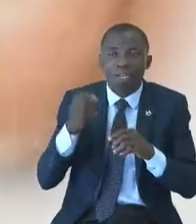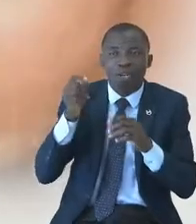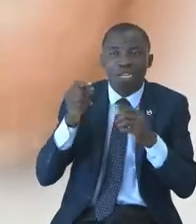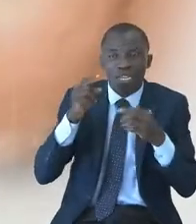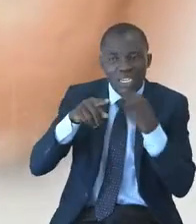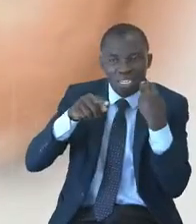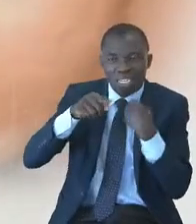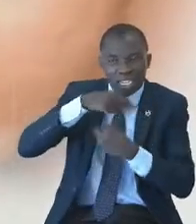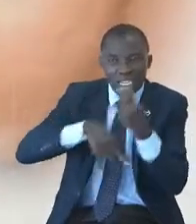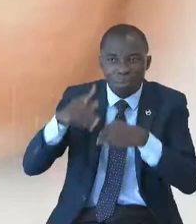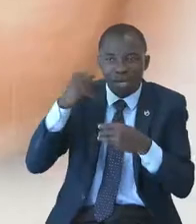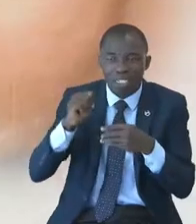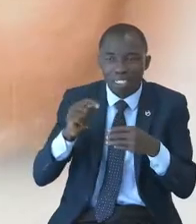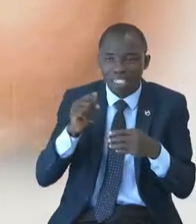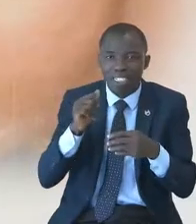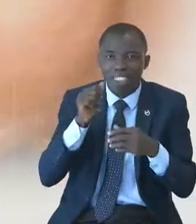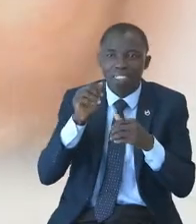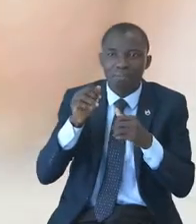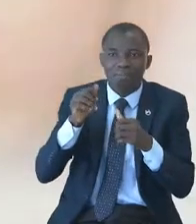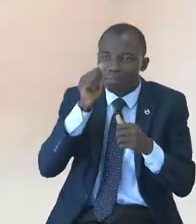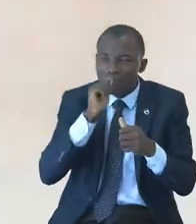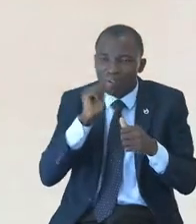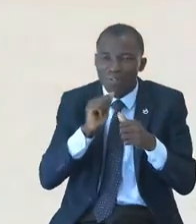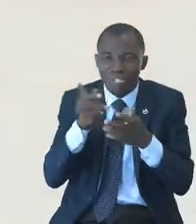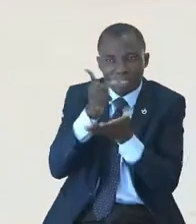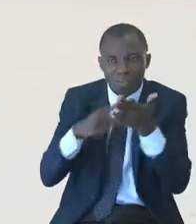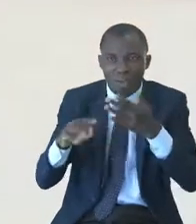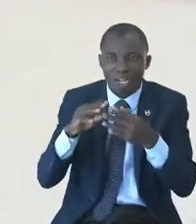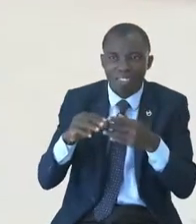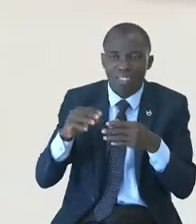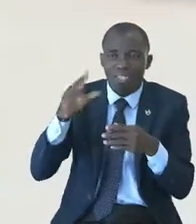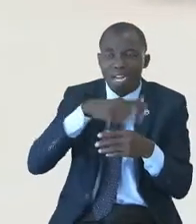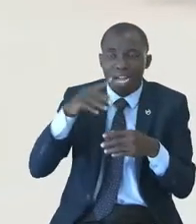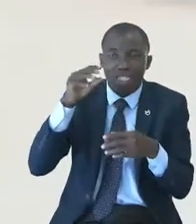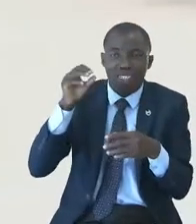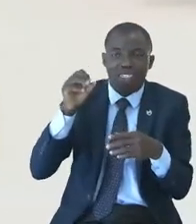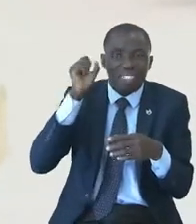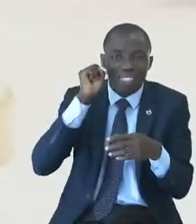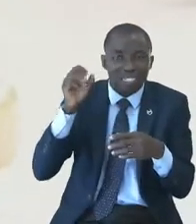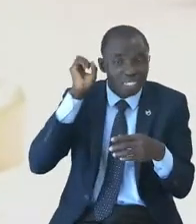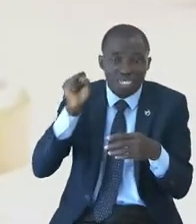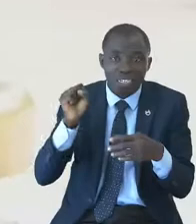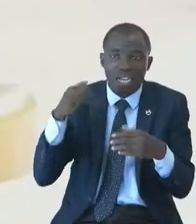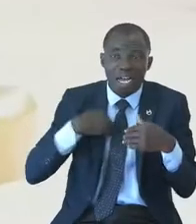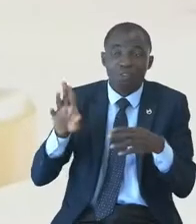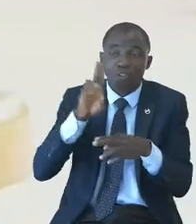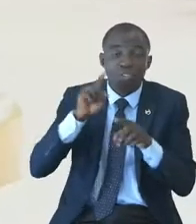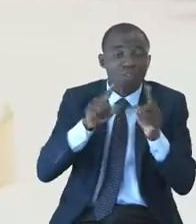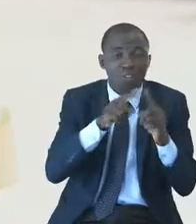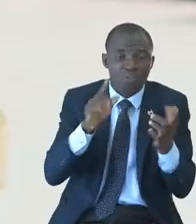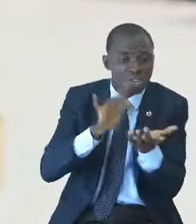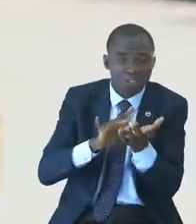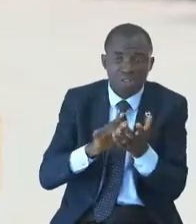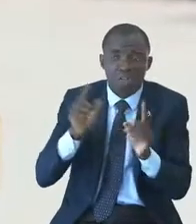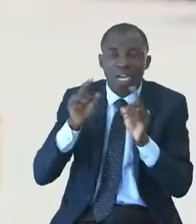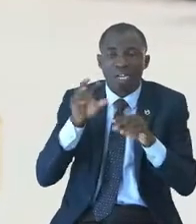It's normally swell up. So we have used so many things, herbs, drugs. We went to the hospital to do some